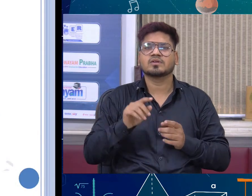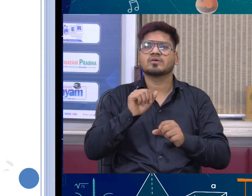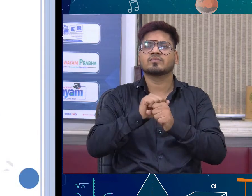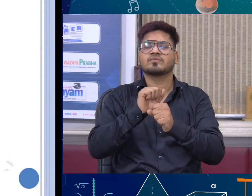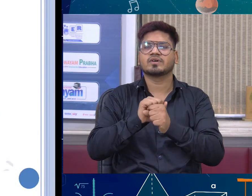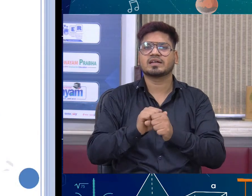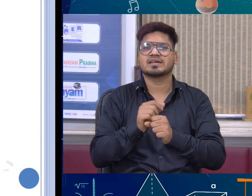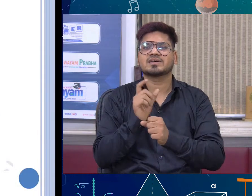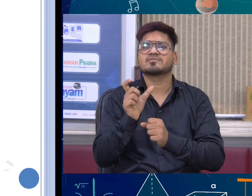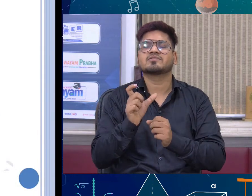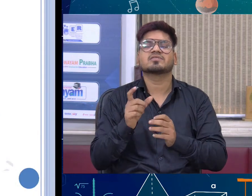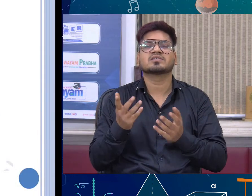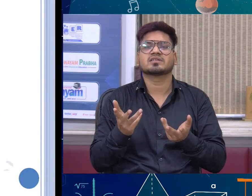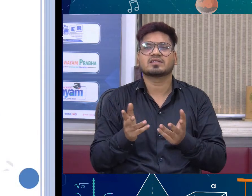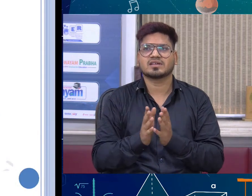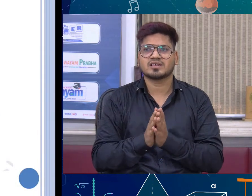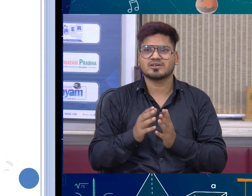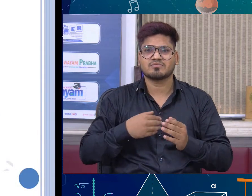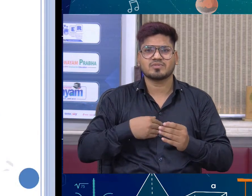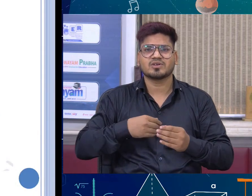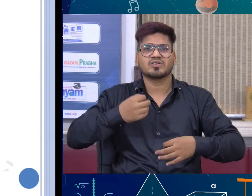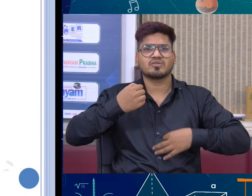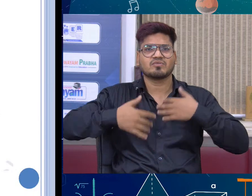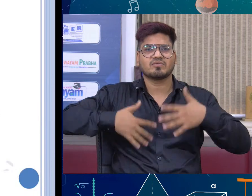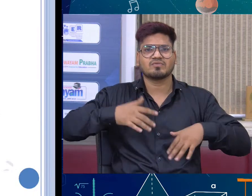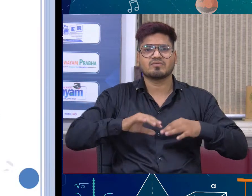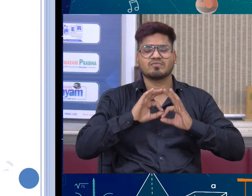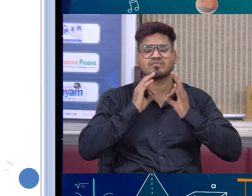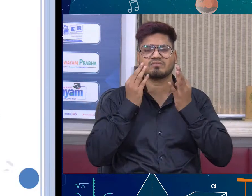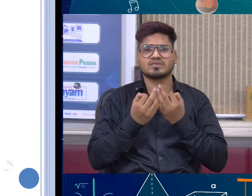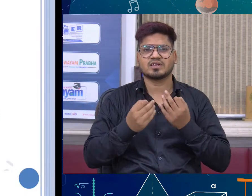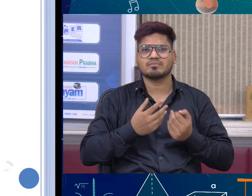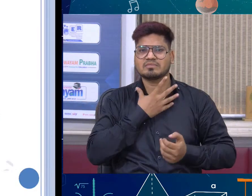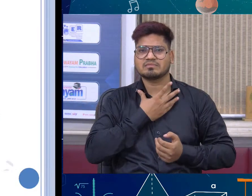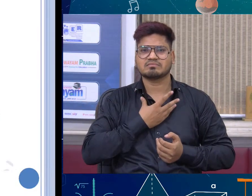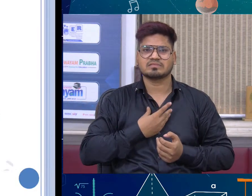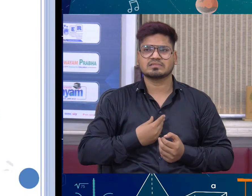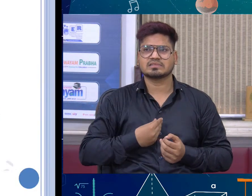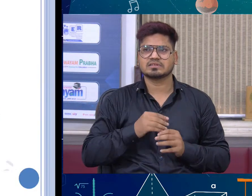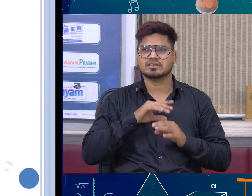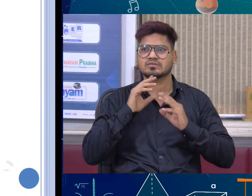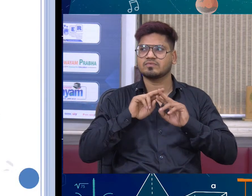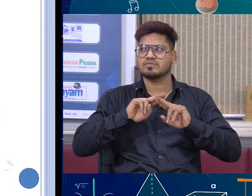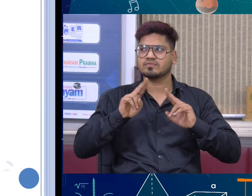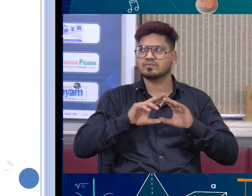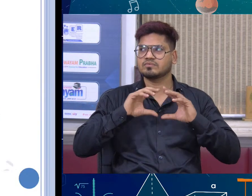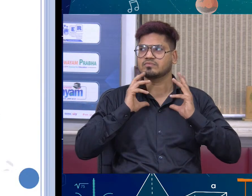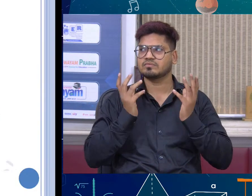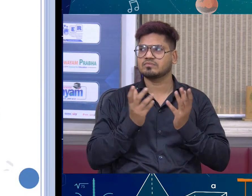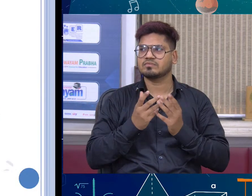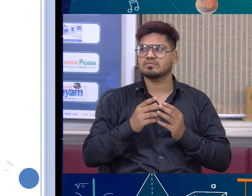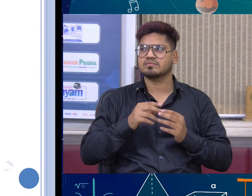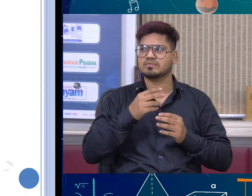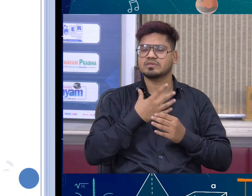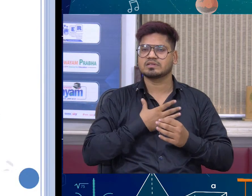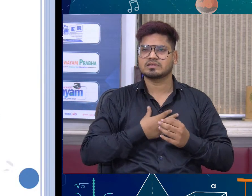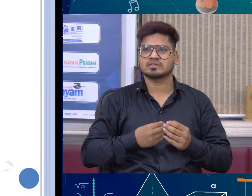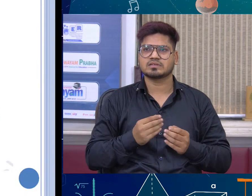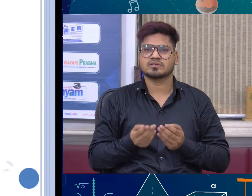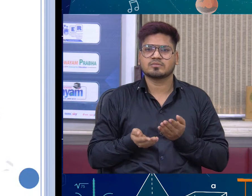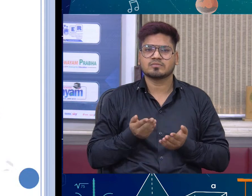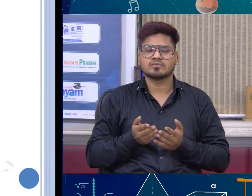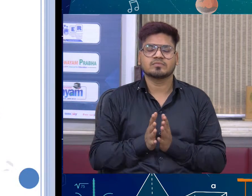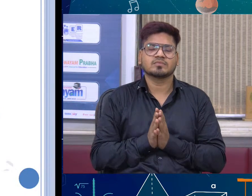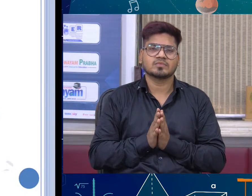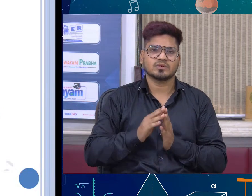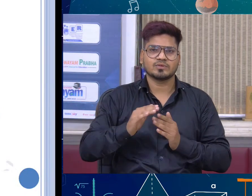single words. He and his family is getting sad. A plant of locust could have left more